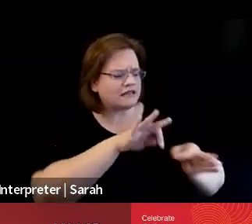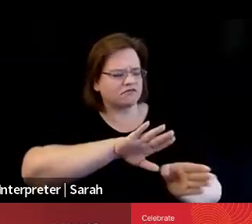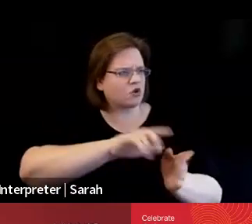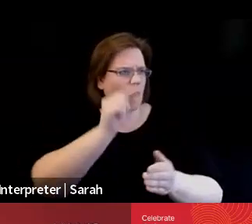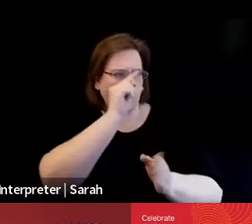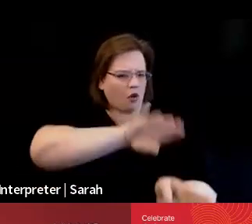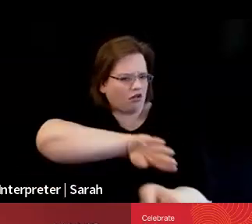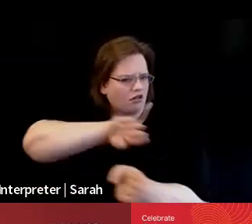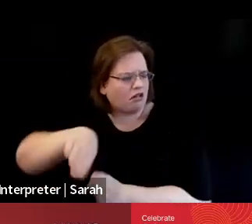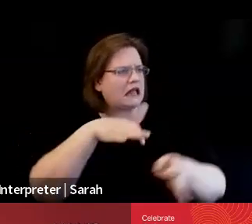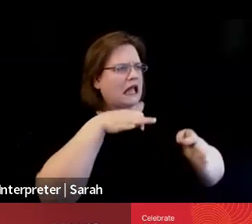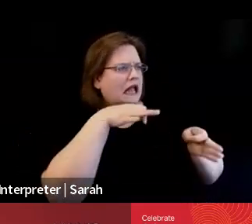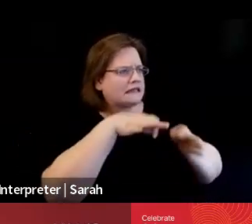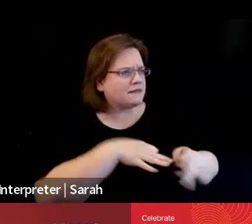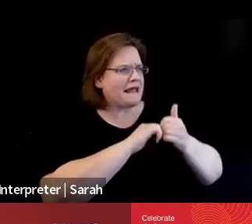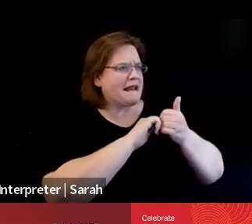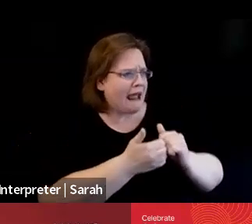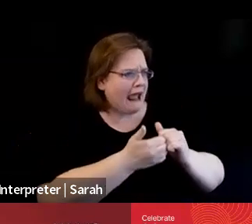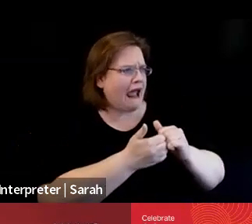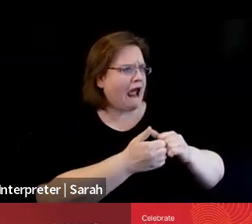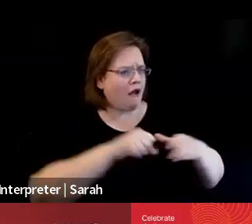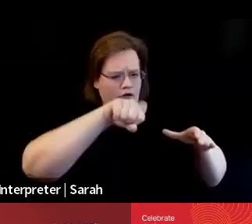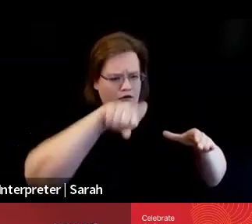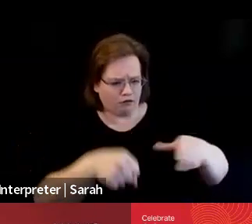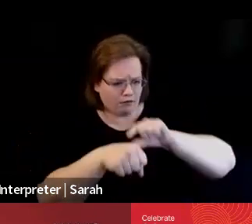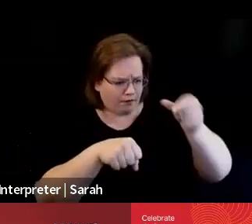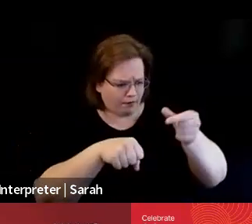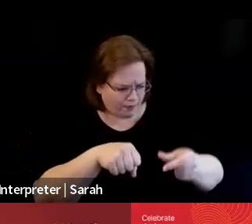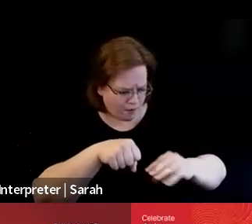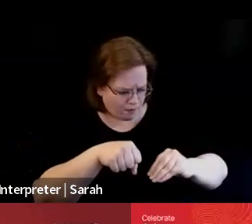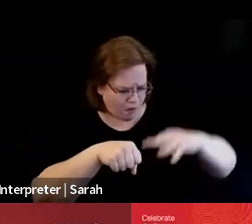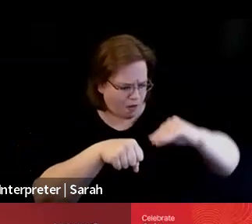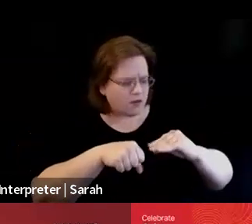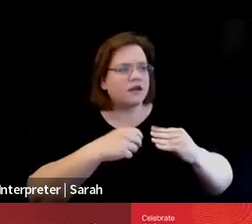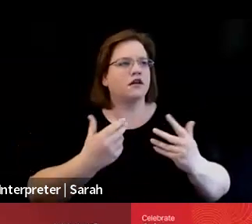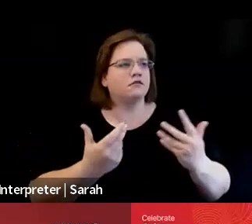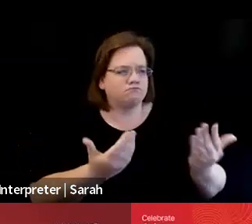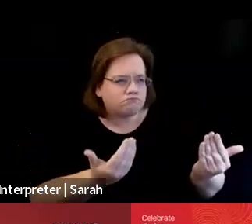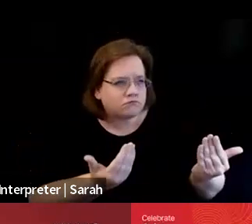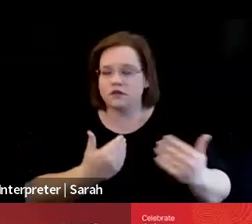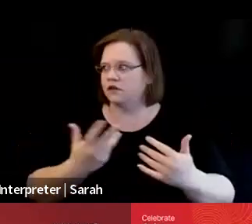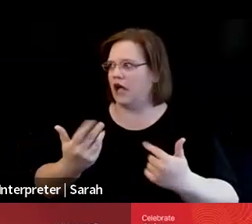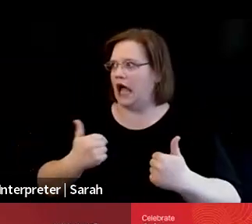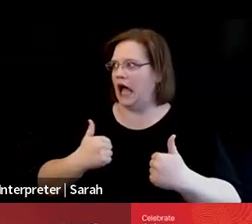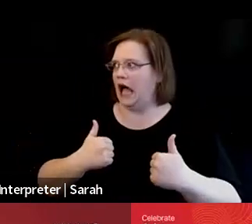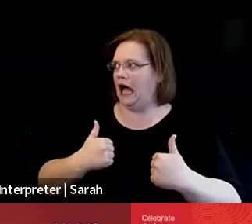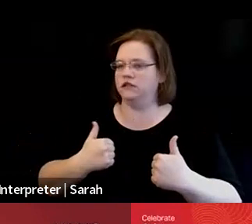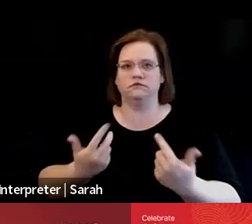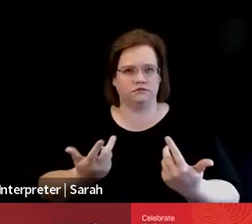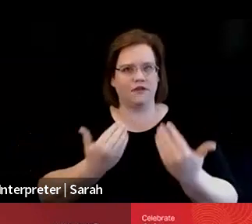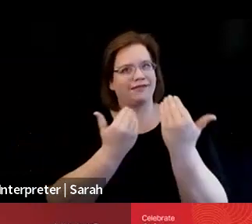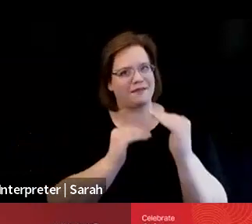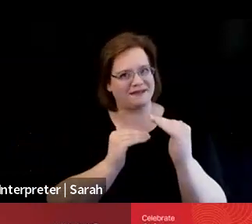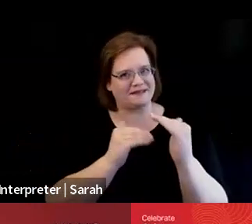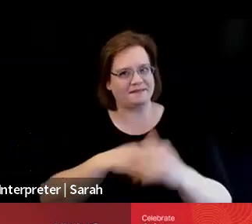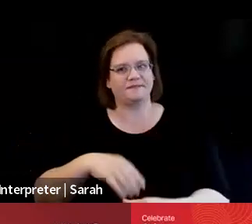like, you suddenly realize where the limits of your own understanding. Right. Thank you so much for that. So circling